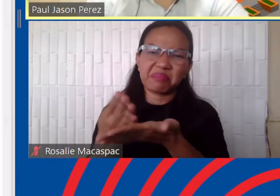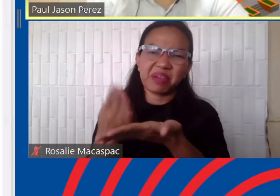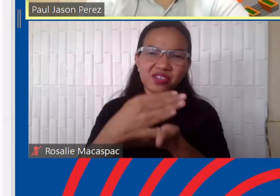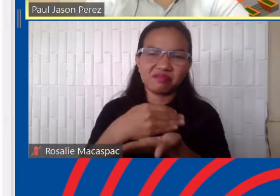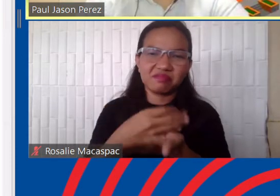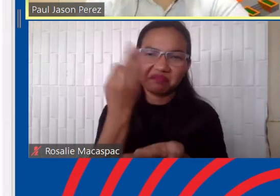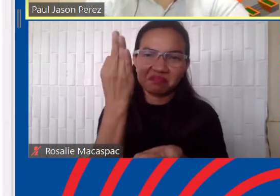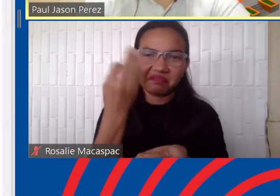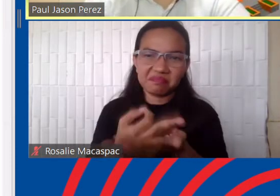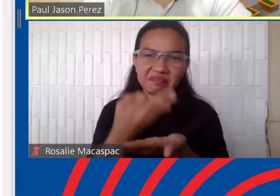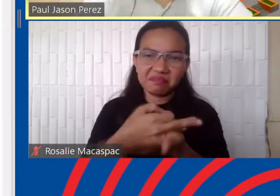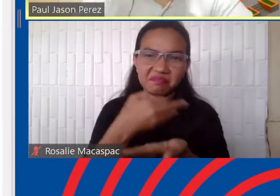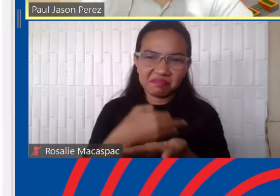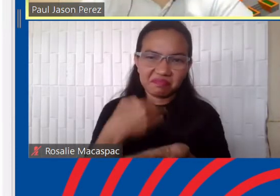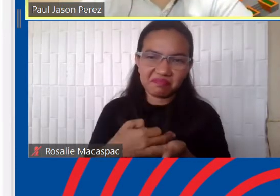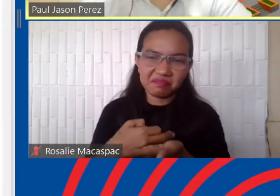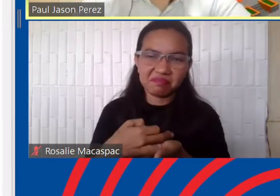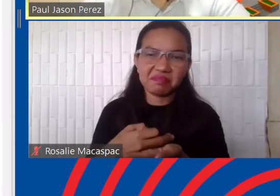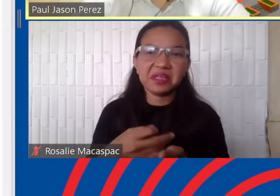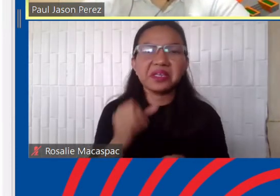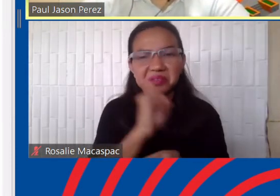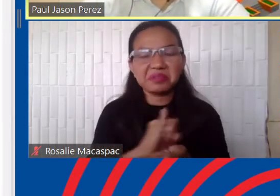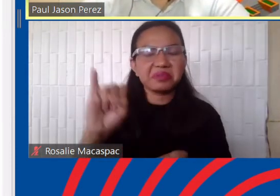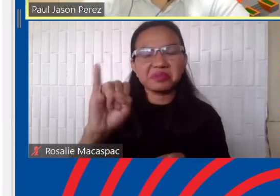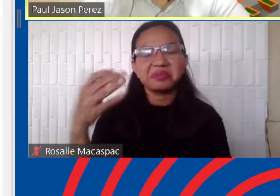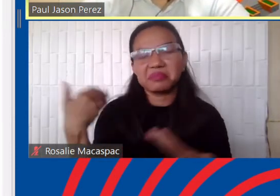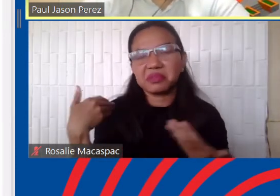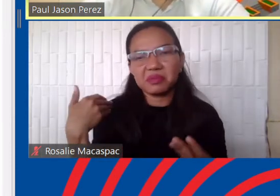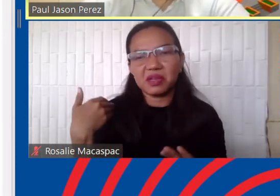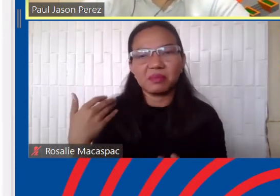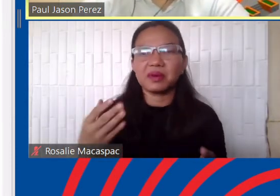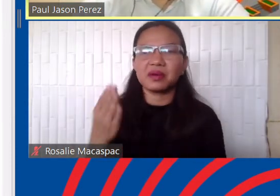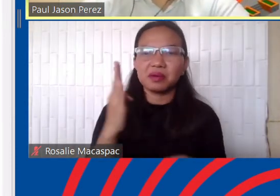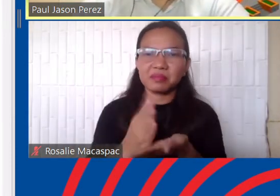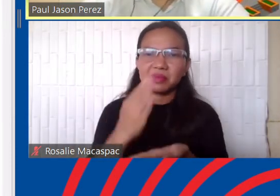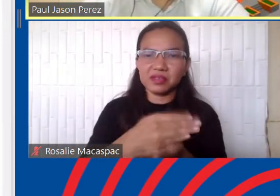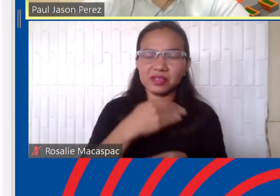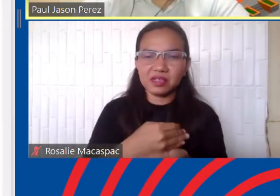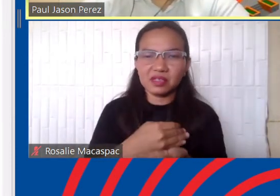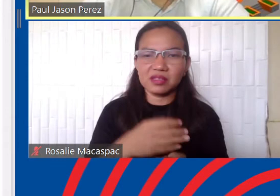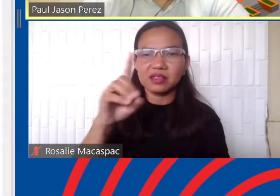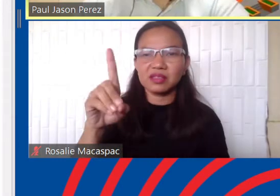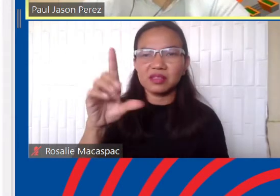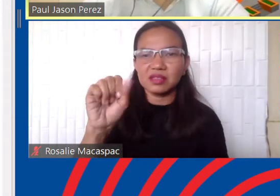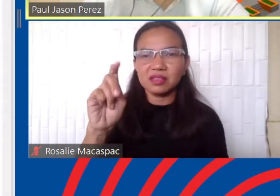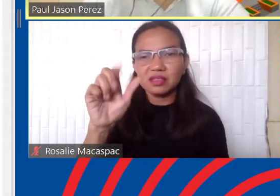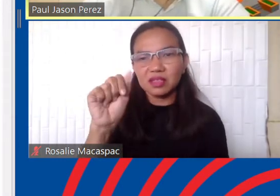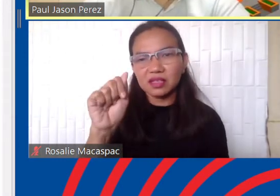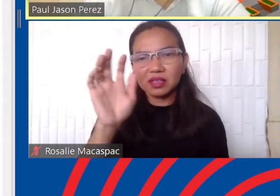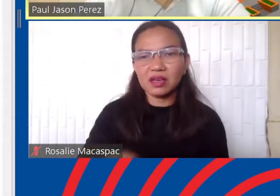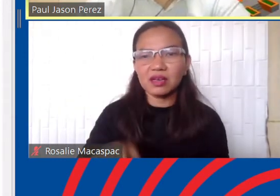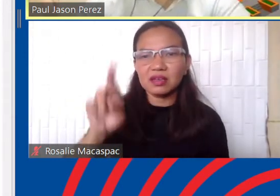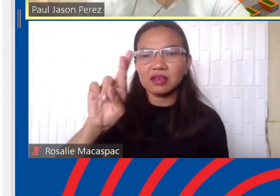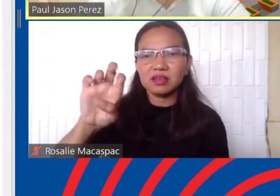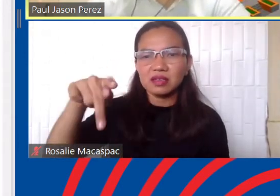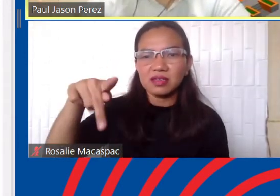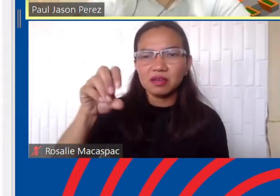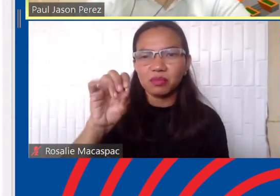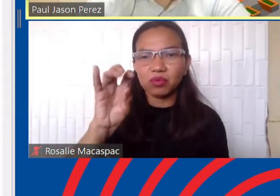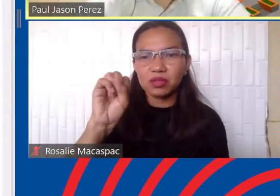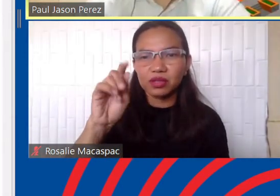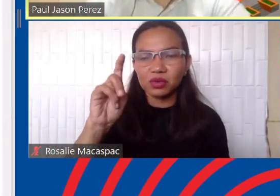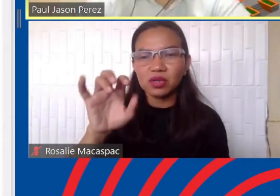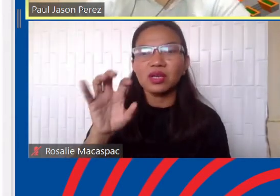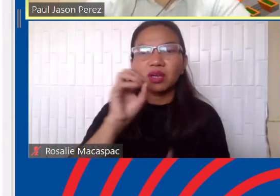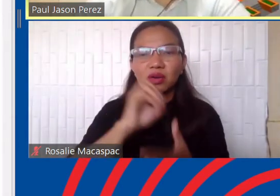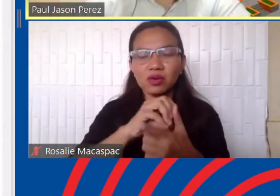your institution doesn't have a budget yet for data repository or institutional repository. then just